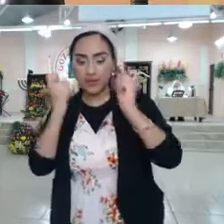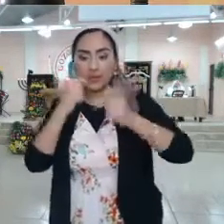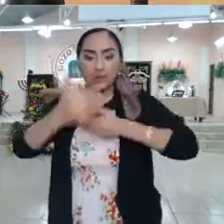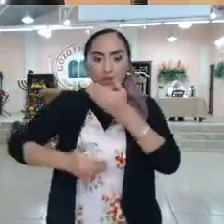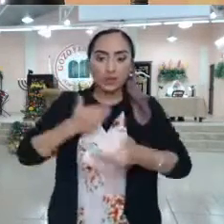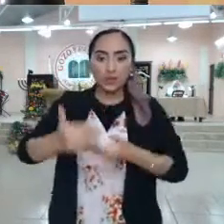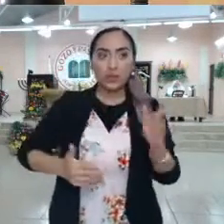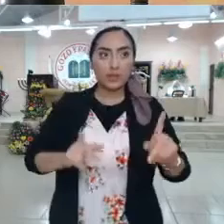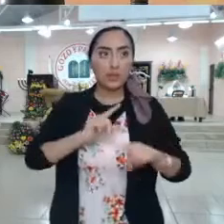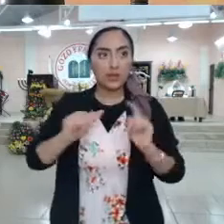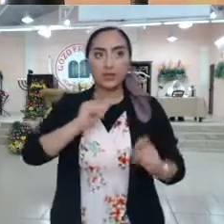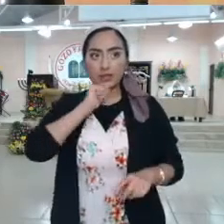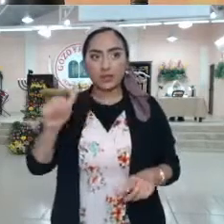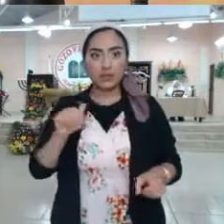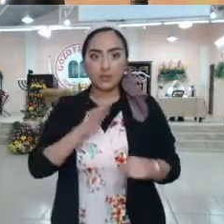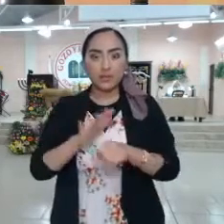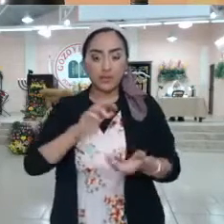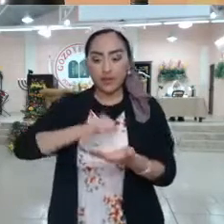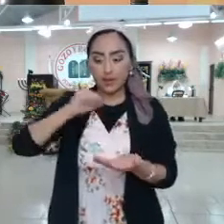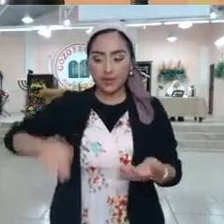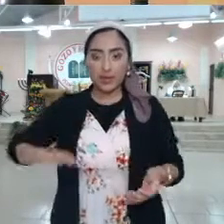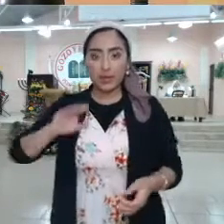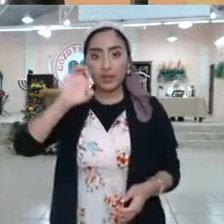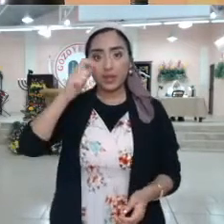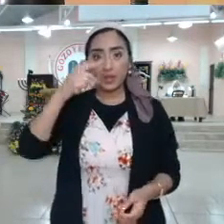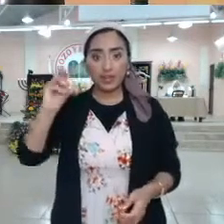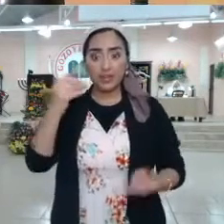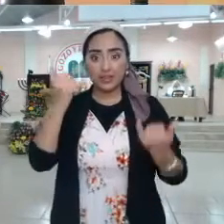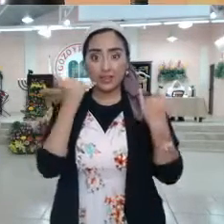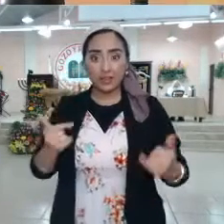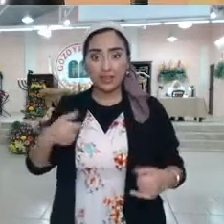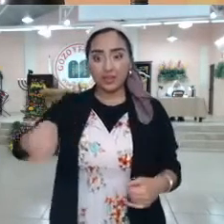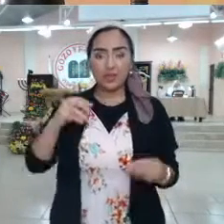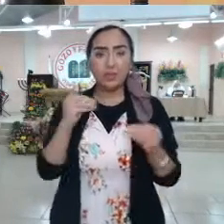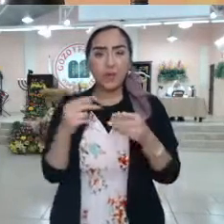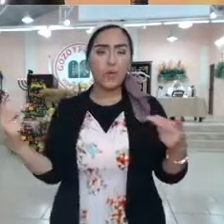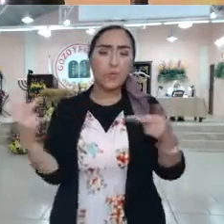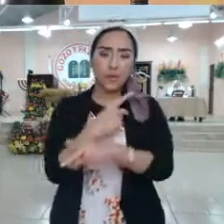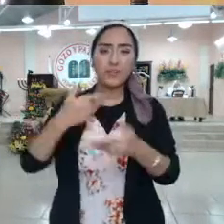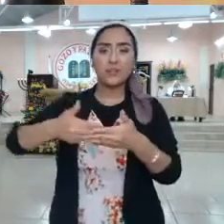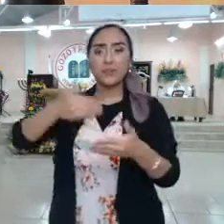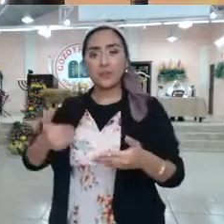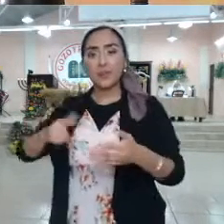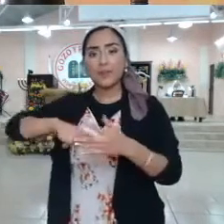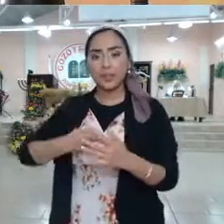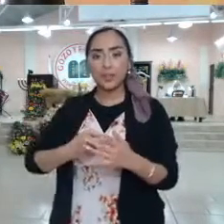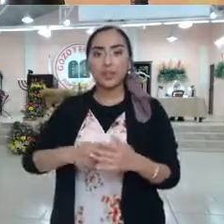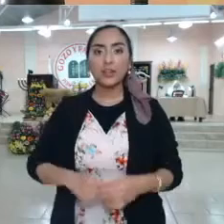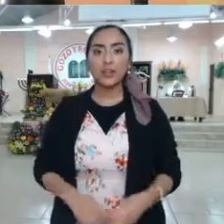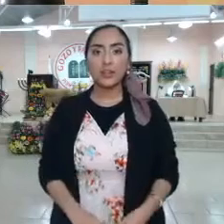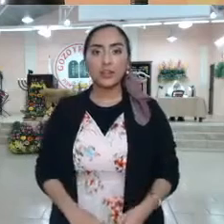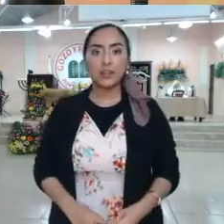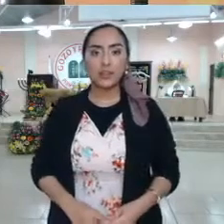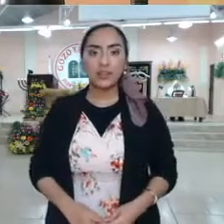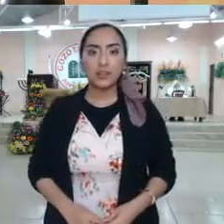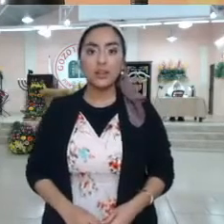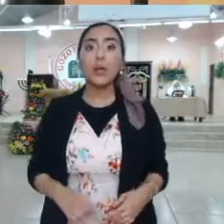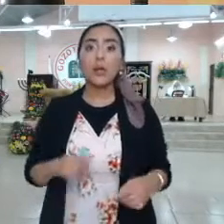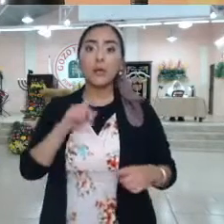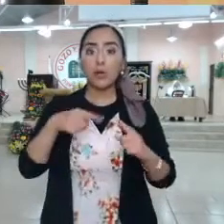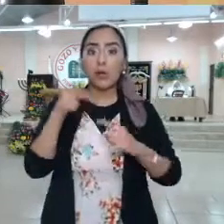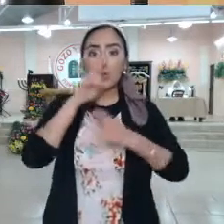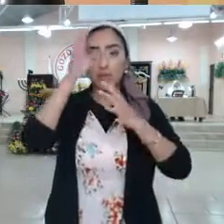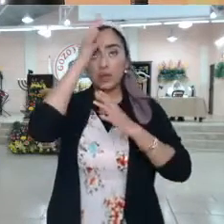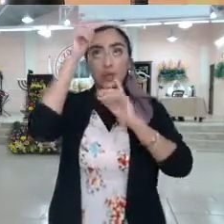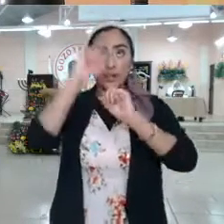faith, etc. But they didn't renounce to everything of their ego, and they are worse than when